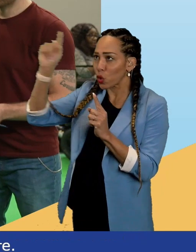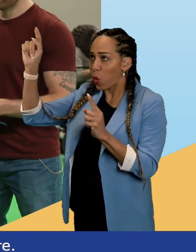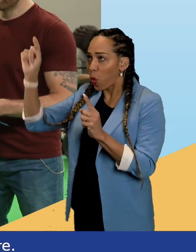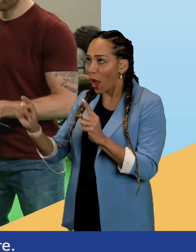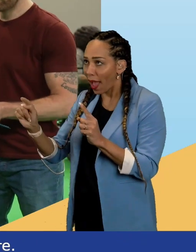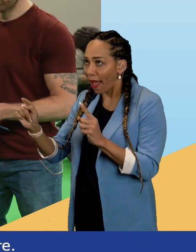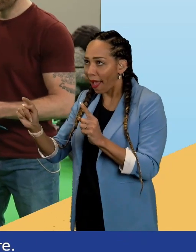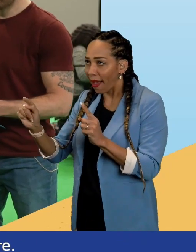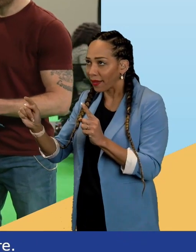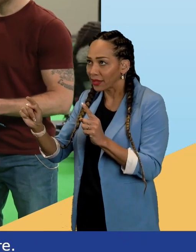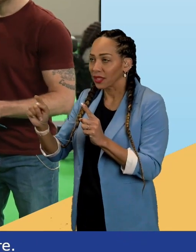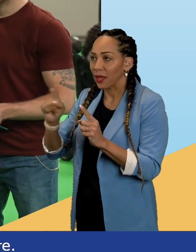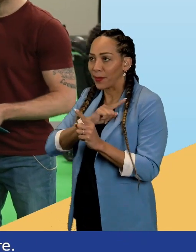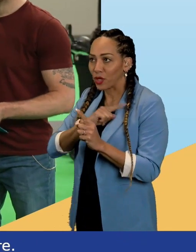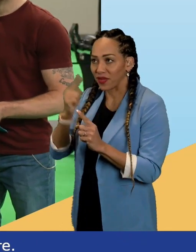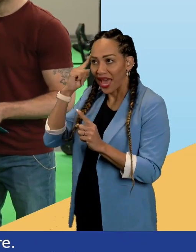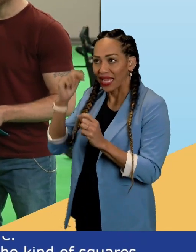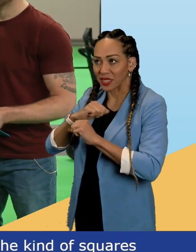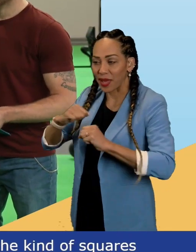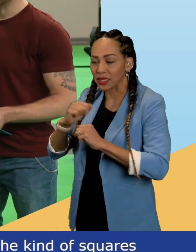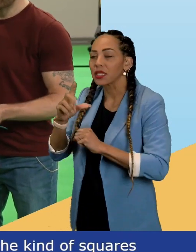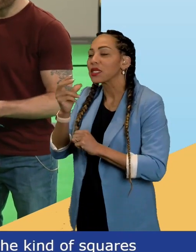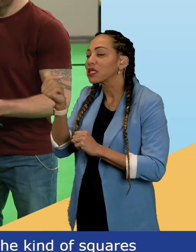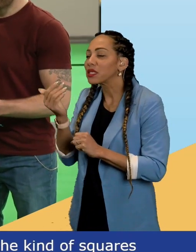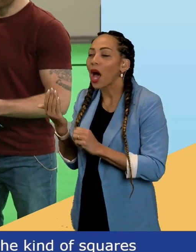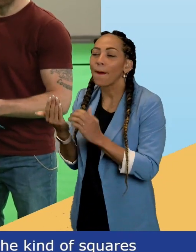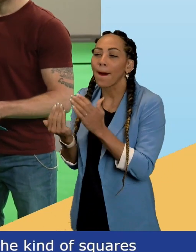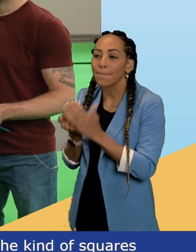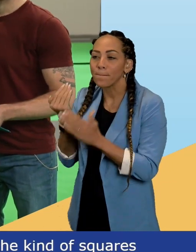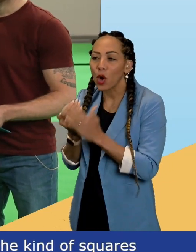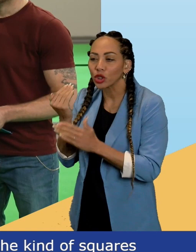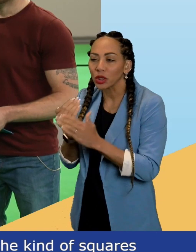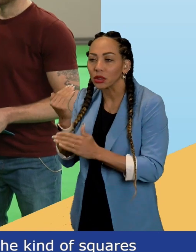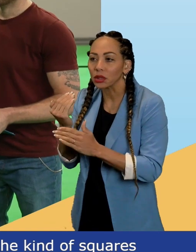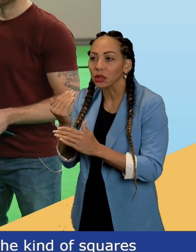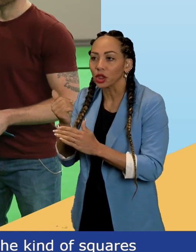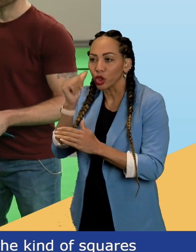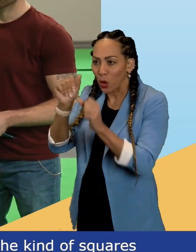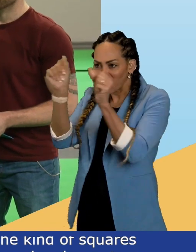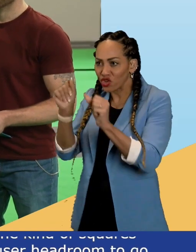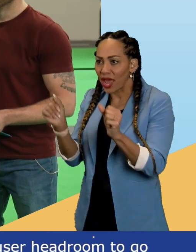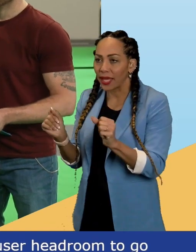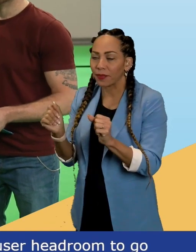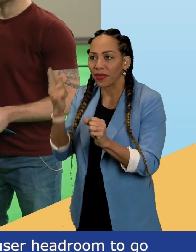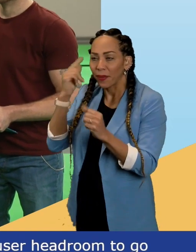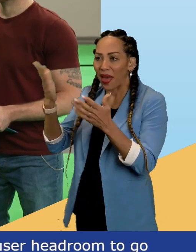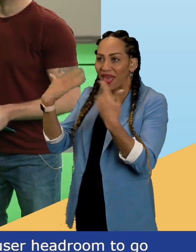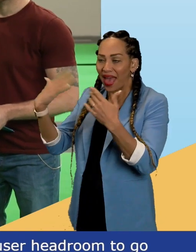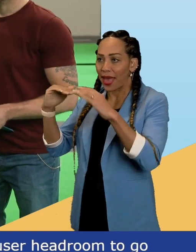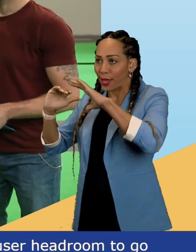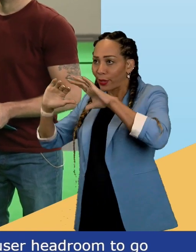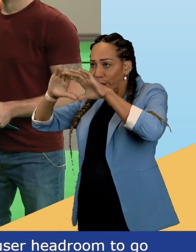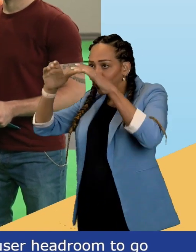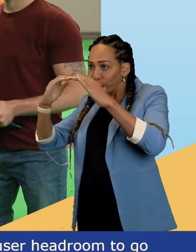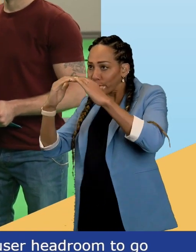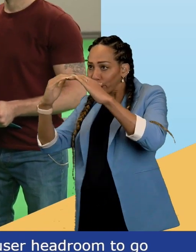That does mean that, especially with more modern cars that are kind of aerodynamic and have a sloped roof line, it makes it difficult to find a way to get enough space for a